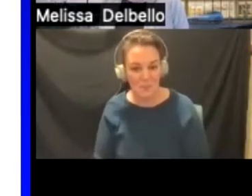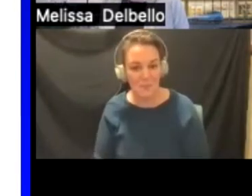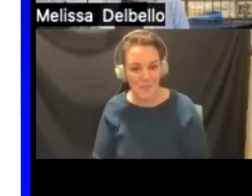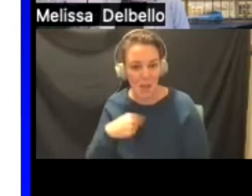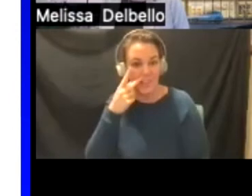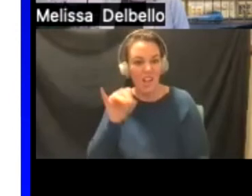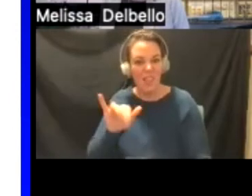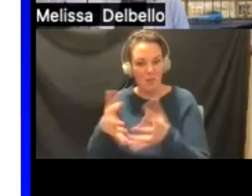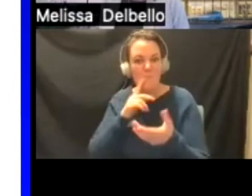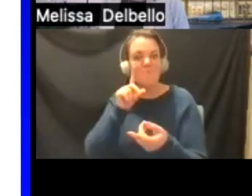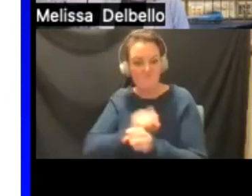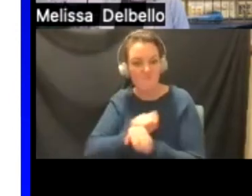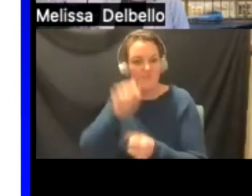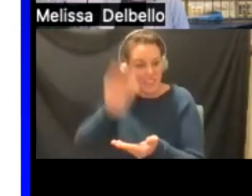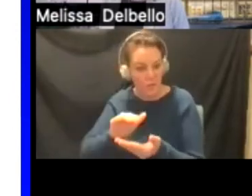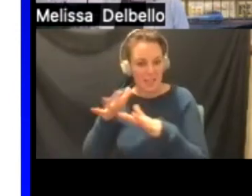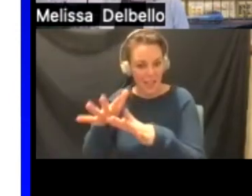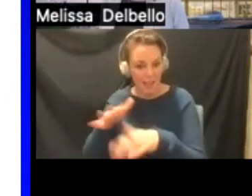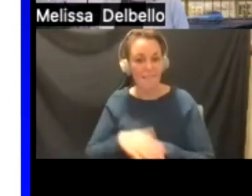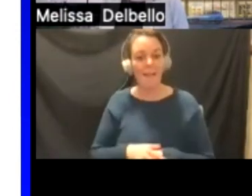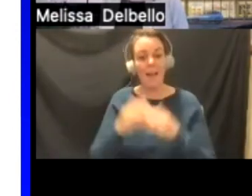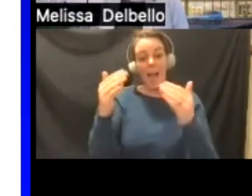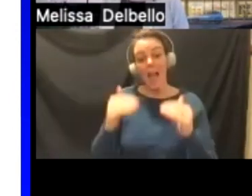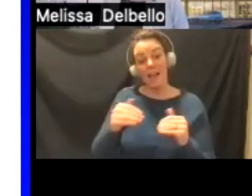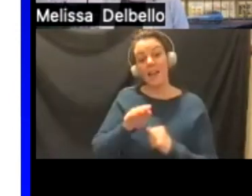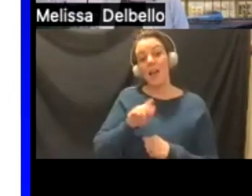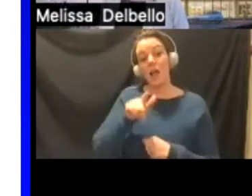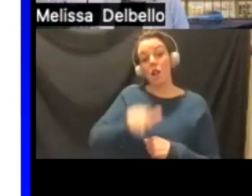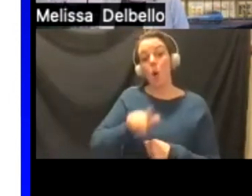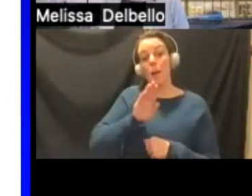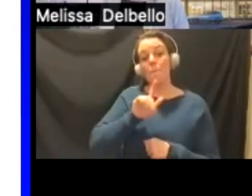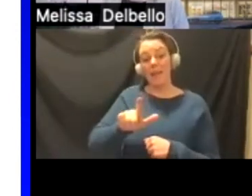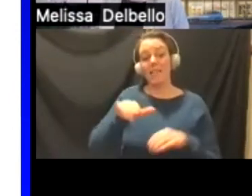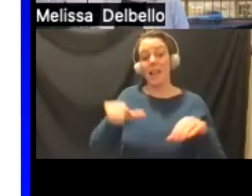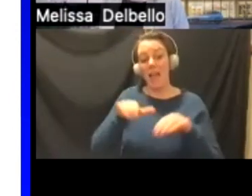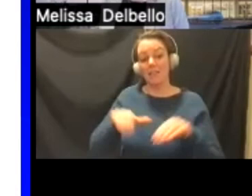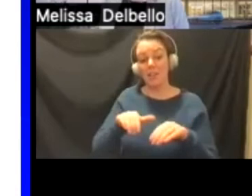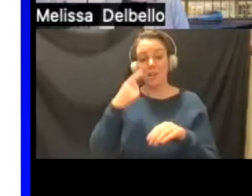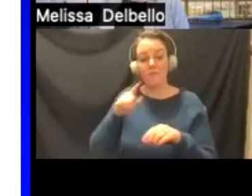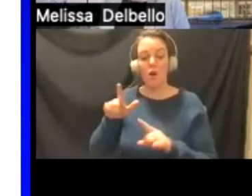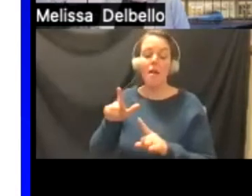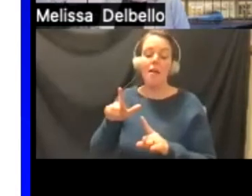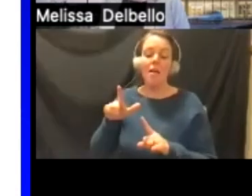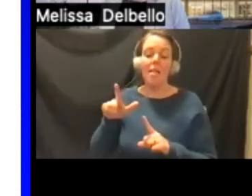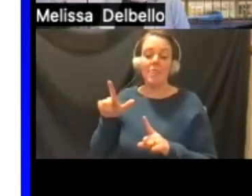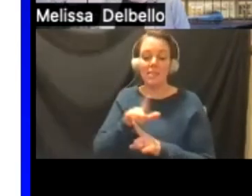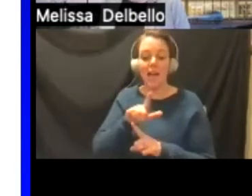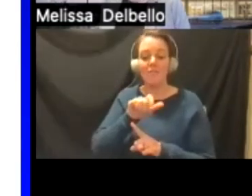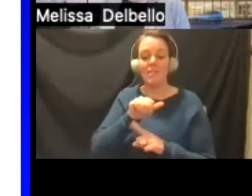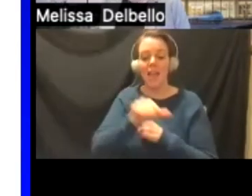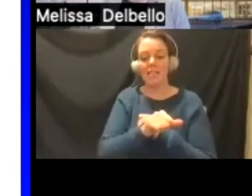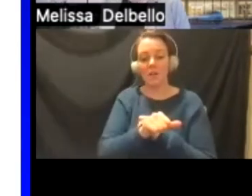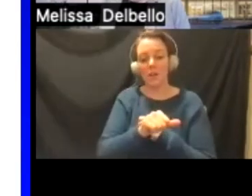group. And that at baseline, lower activation in the left anterior insula, the left